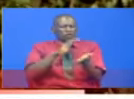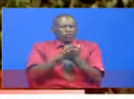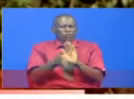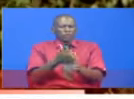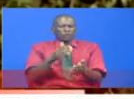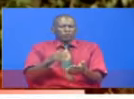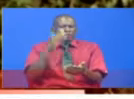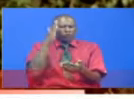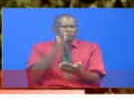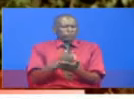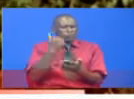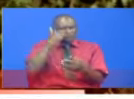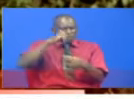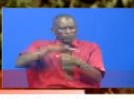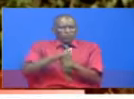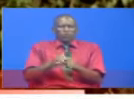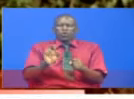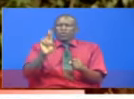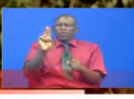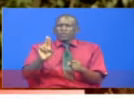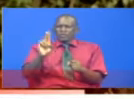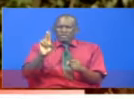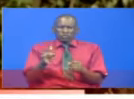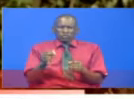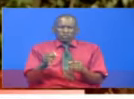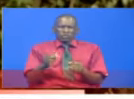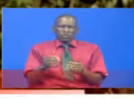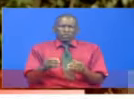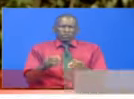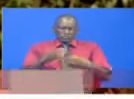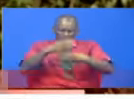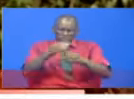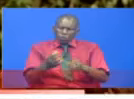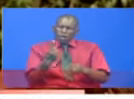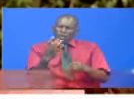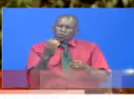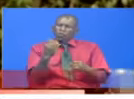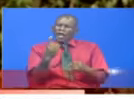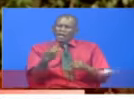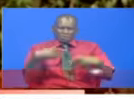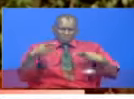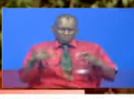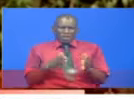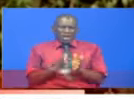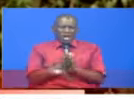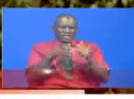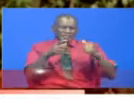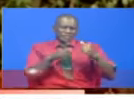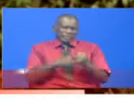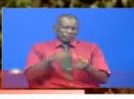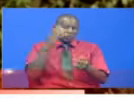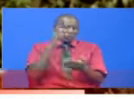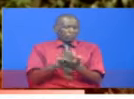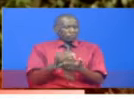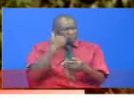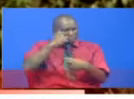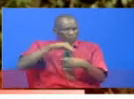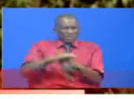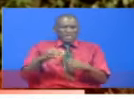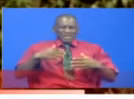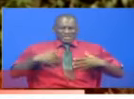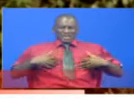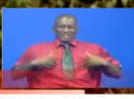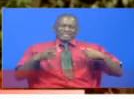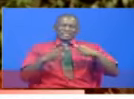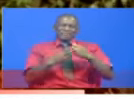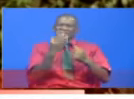positive. Uasin Gishu giving us 101 samples and 6 turning positive. Garissa 73